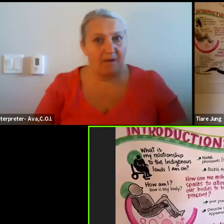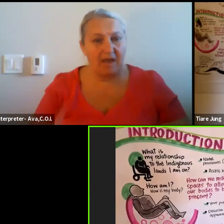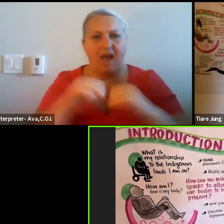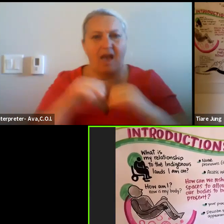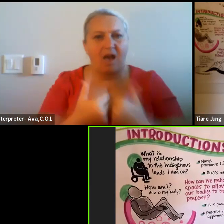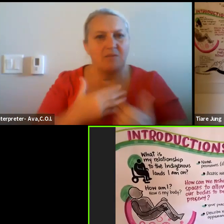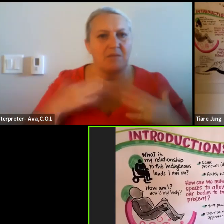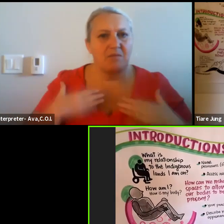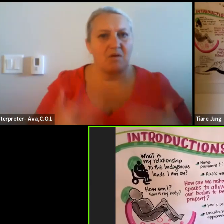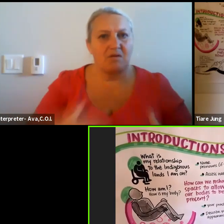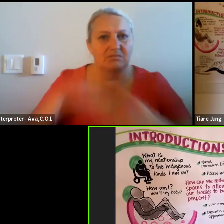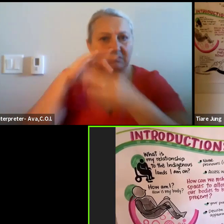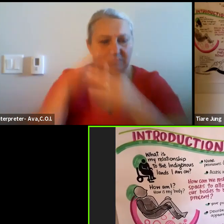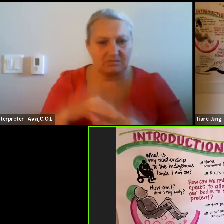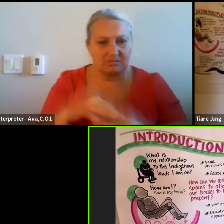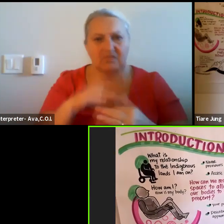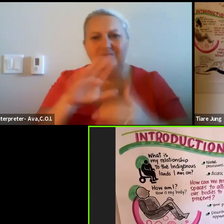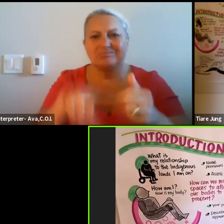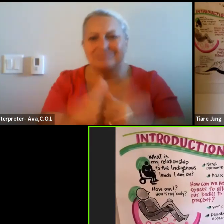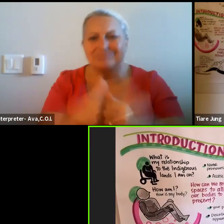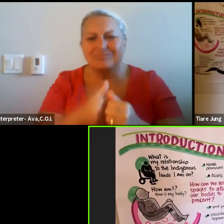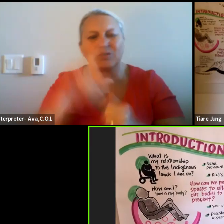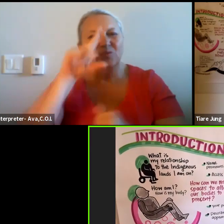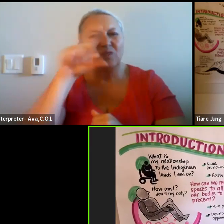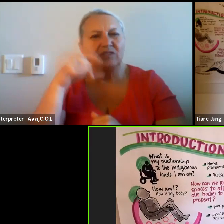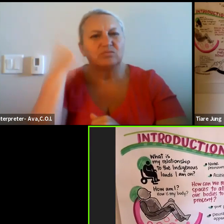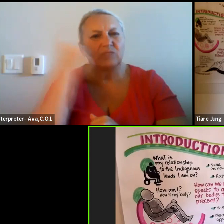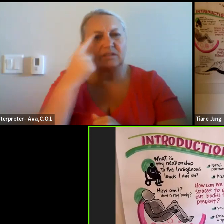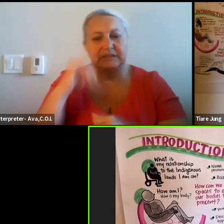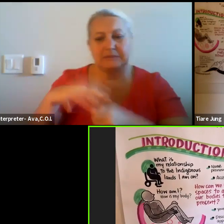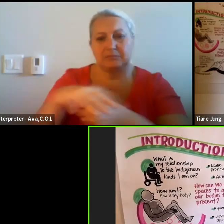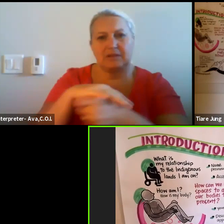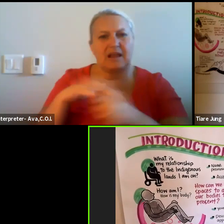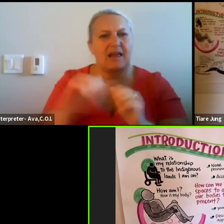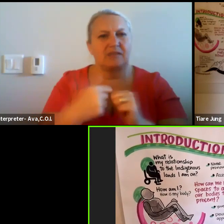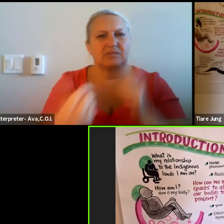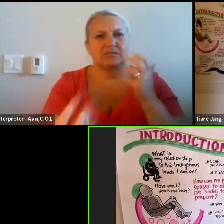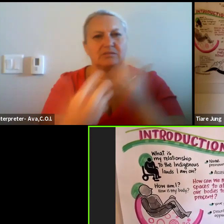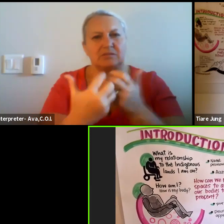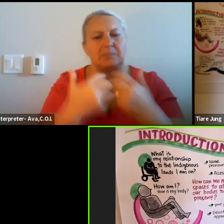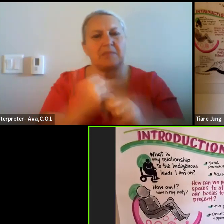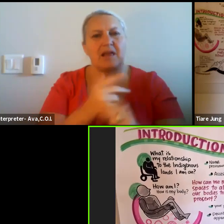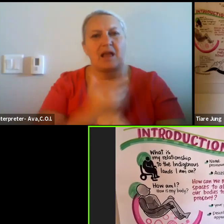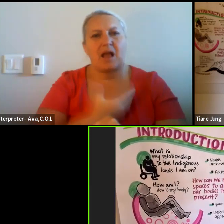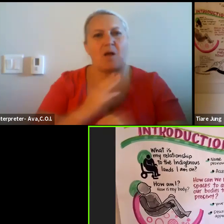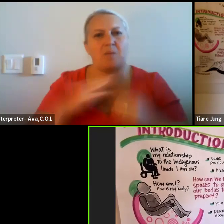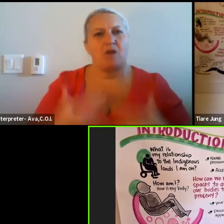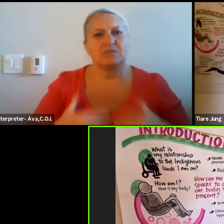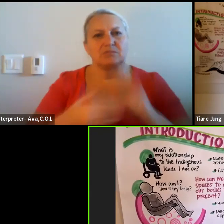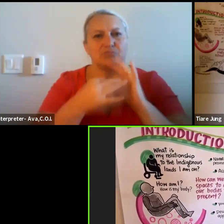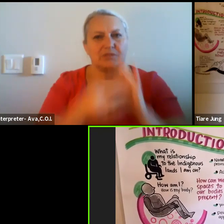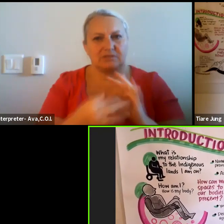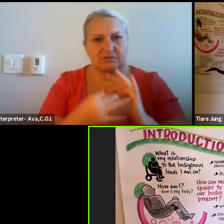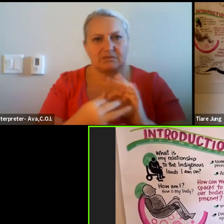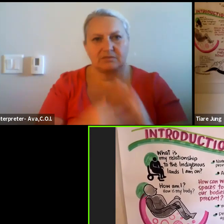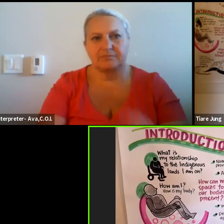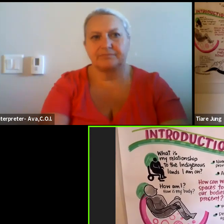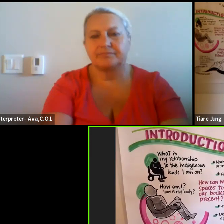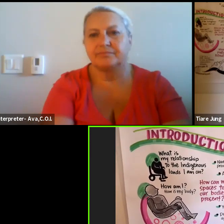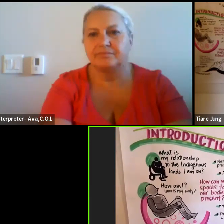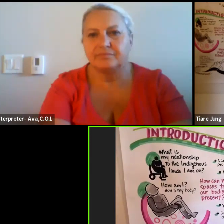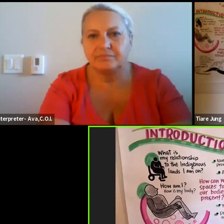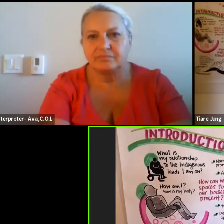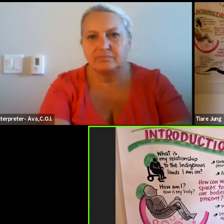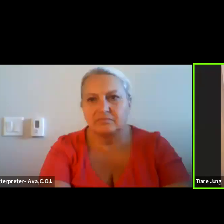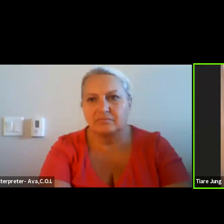Accompanied by the question, how can we reshape spaces to allow our bodies to be present? And then there's a figure of a